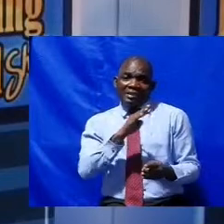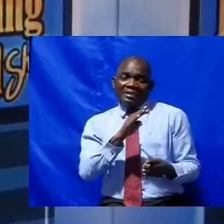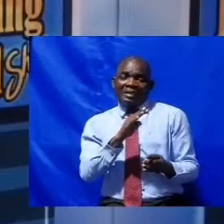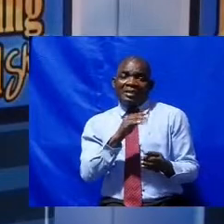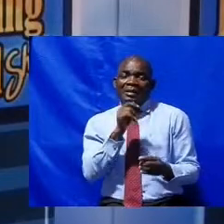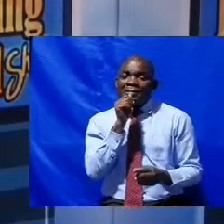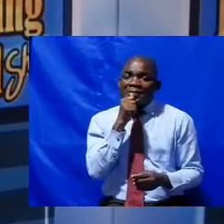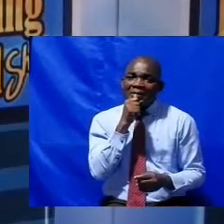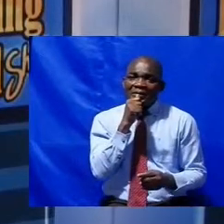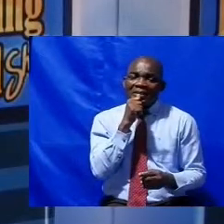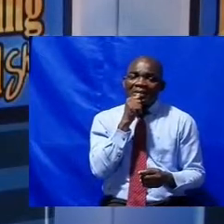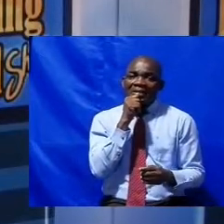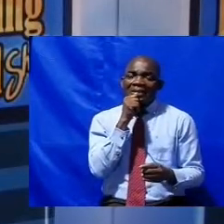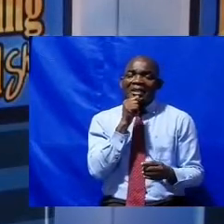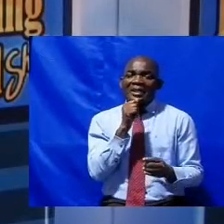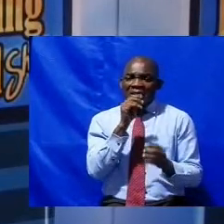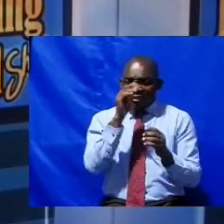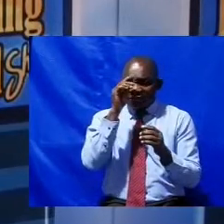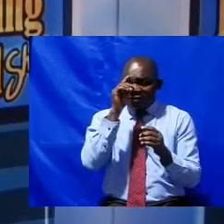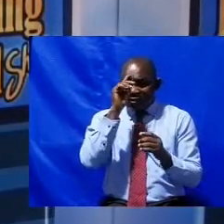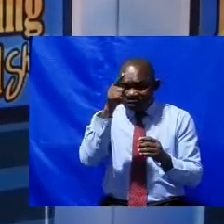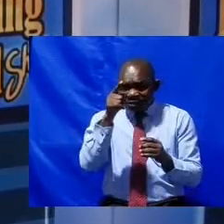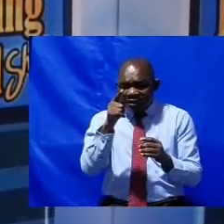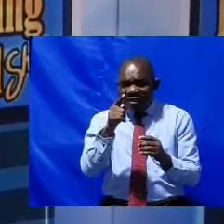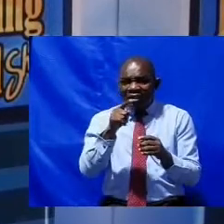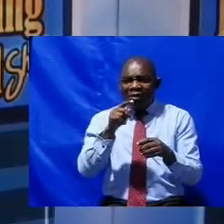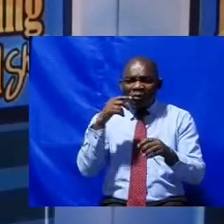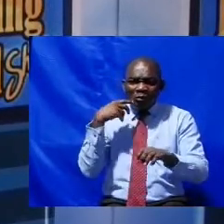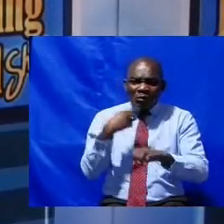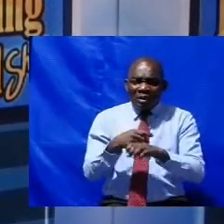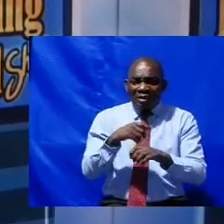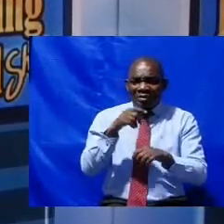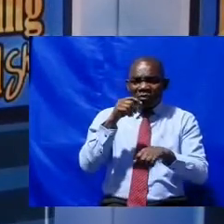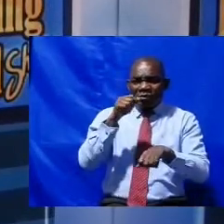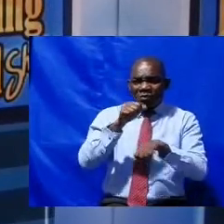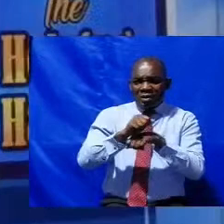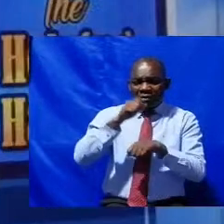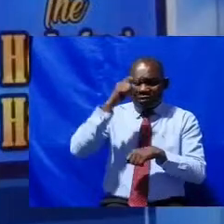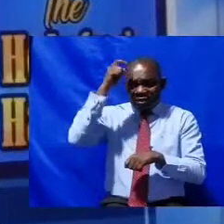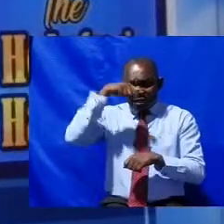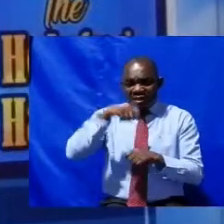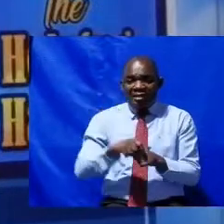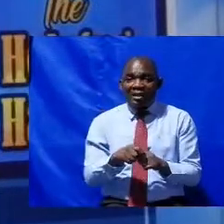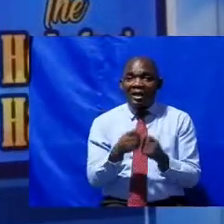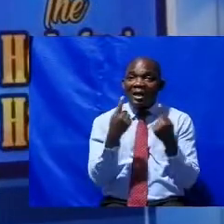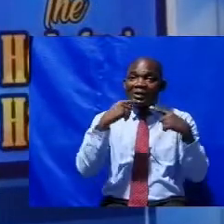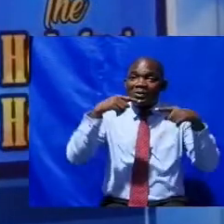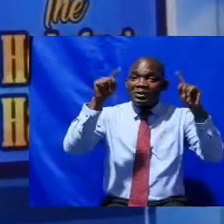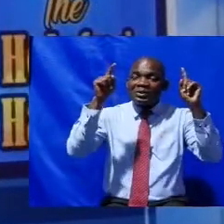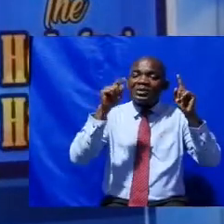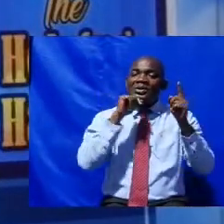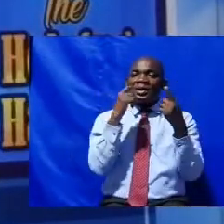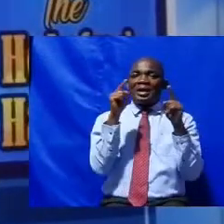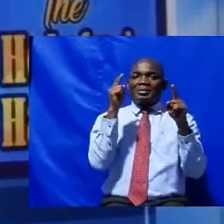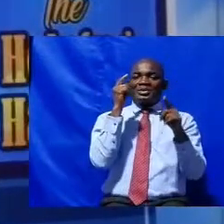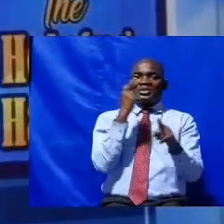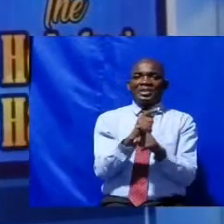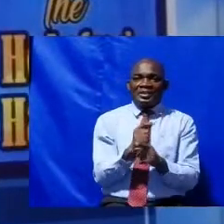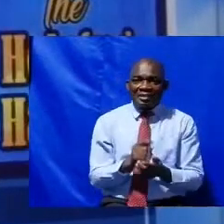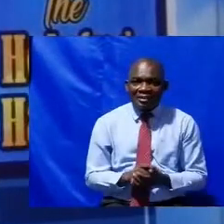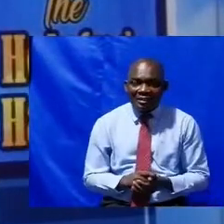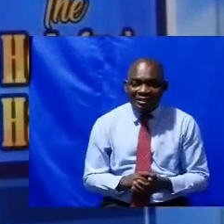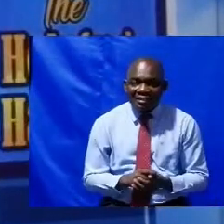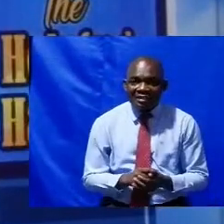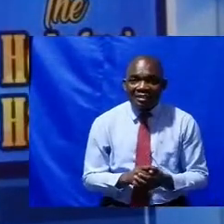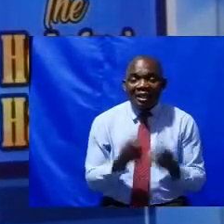excellence, patience, integrity, hard and wise work. Success doesn't happen